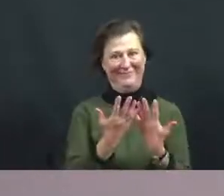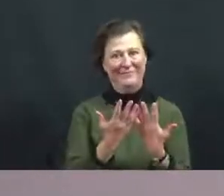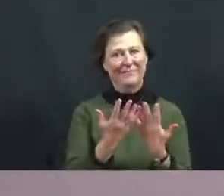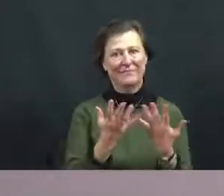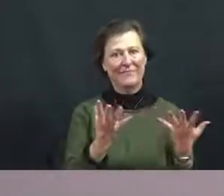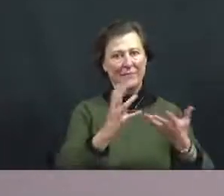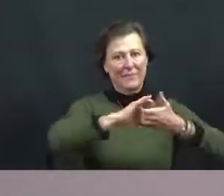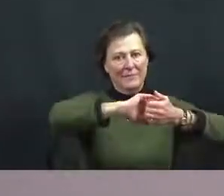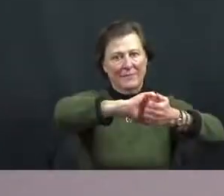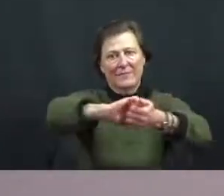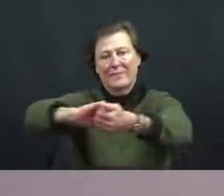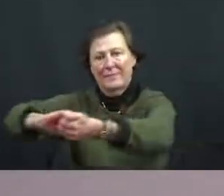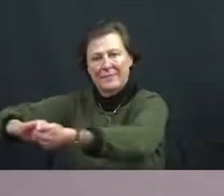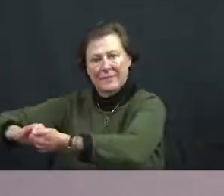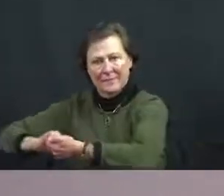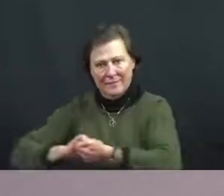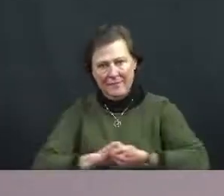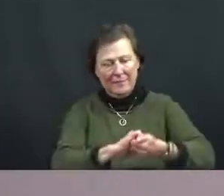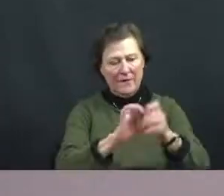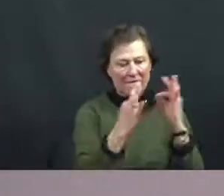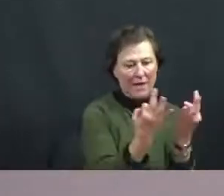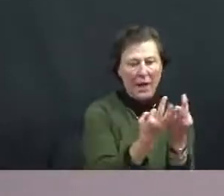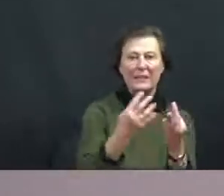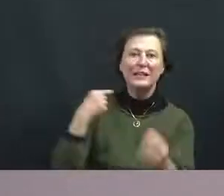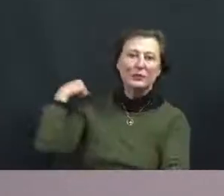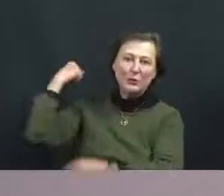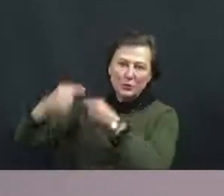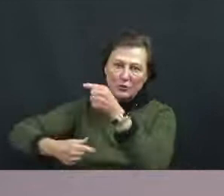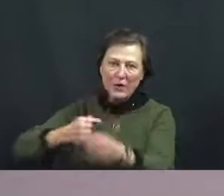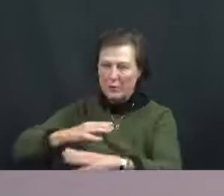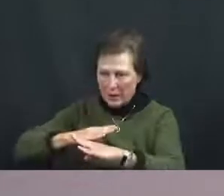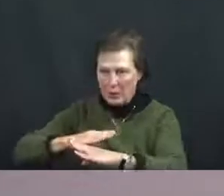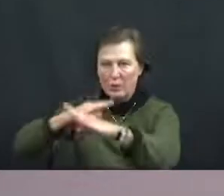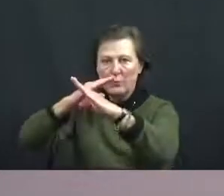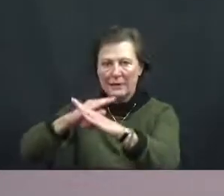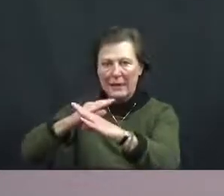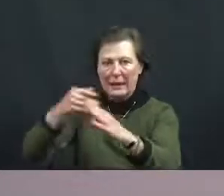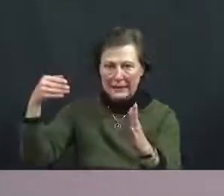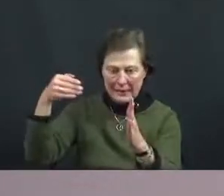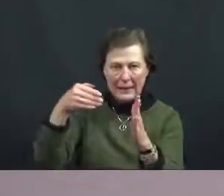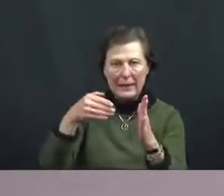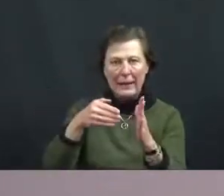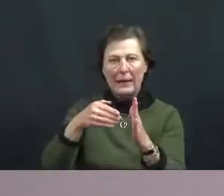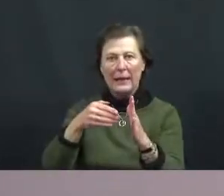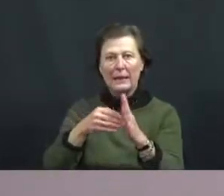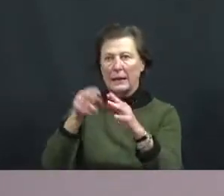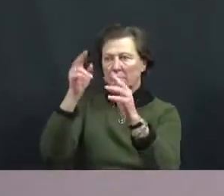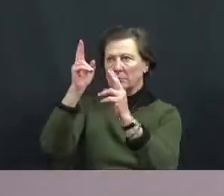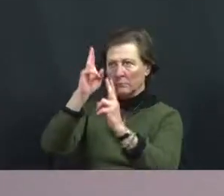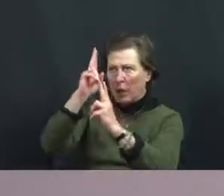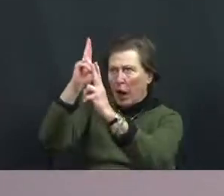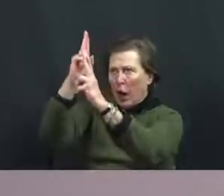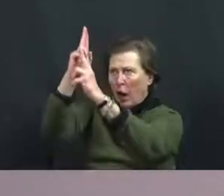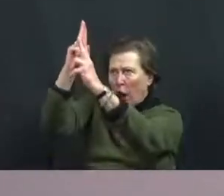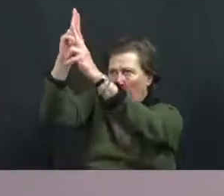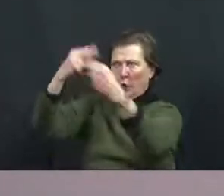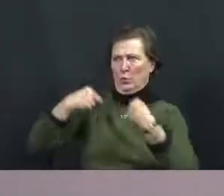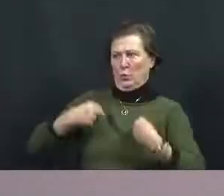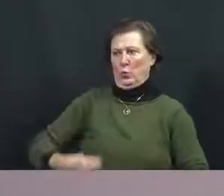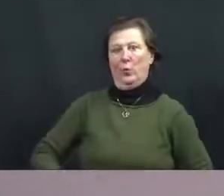together families and generations, protecting against the idolatry of any human claim